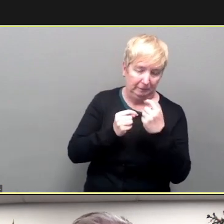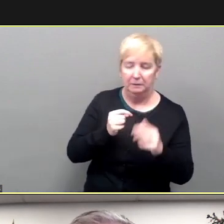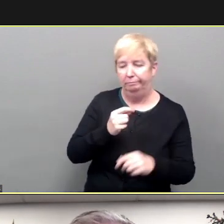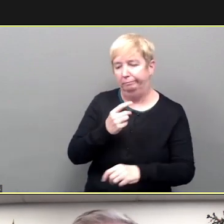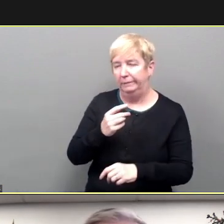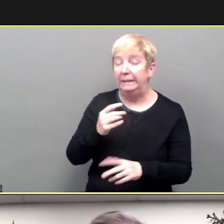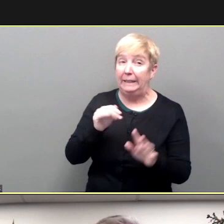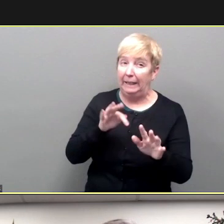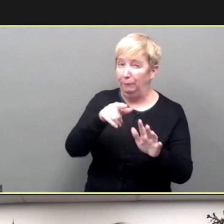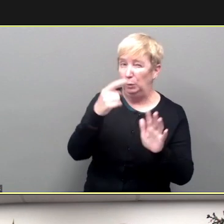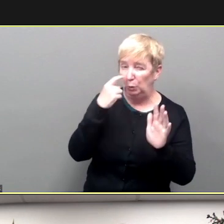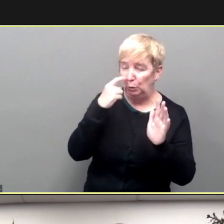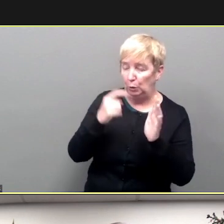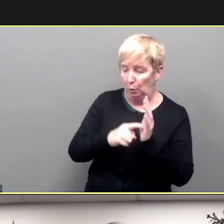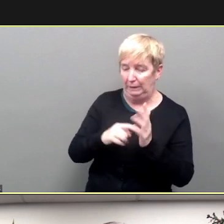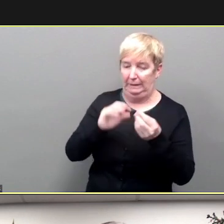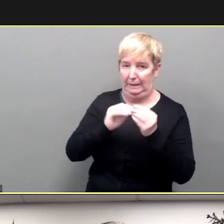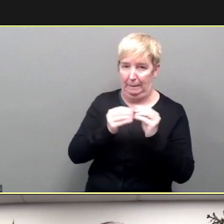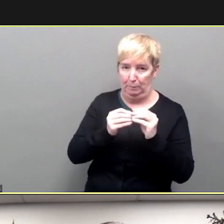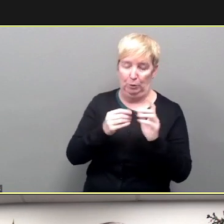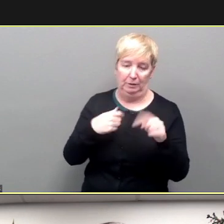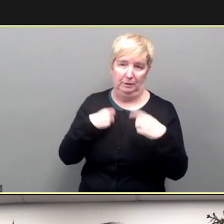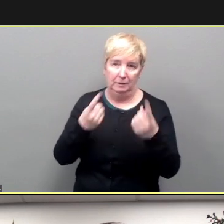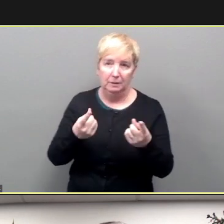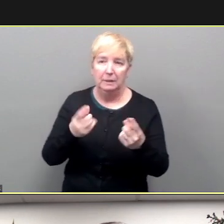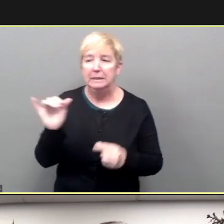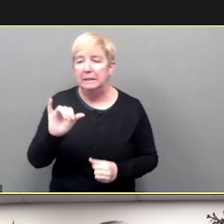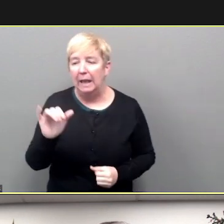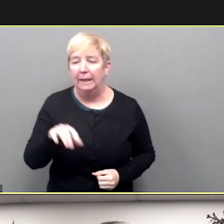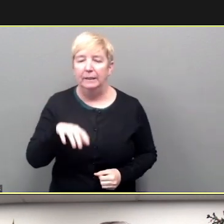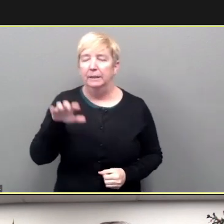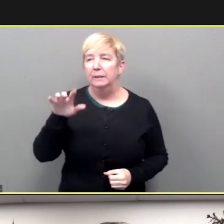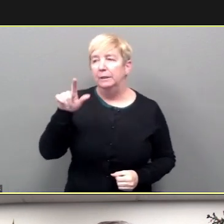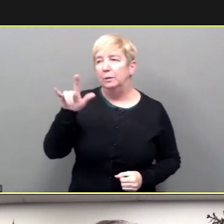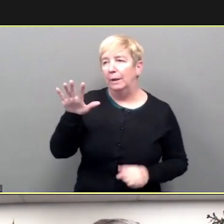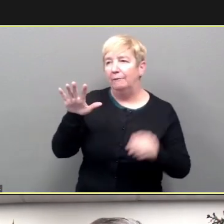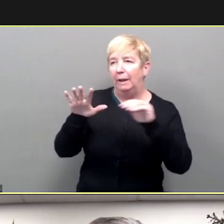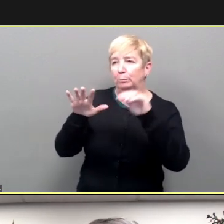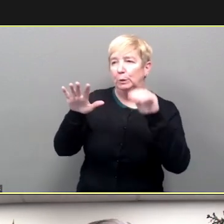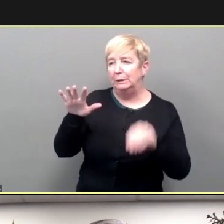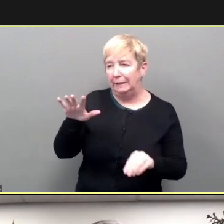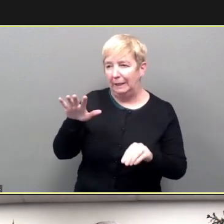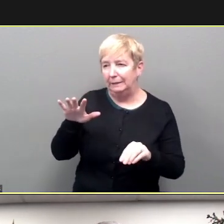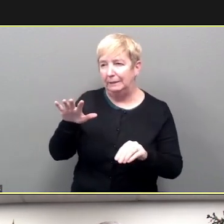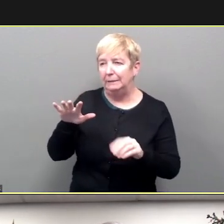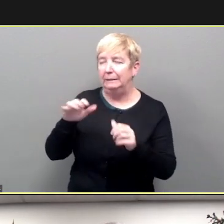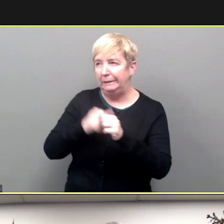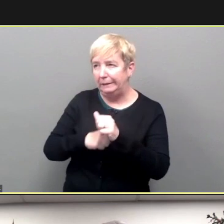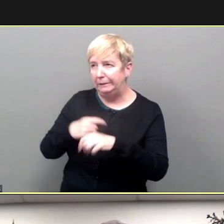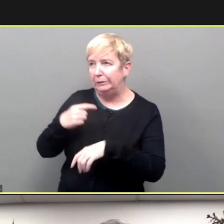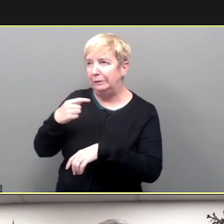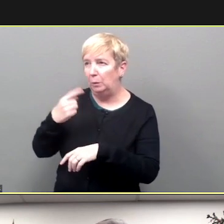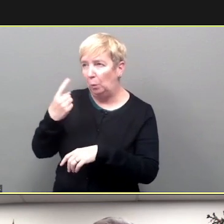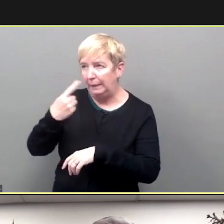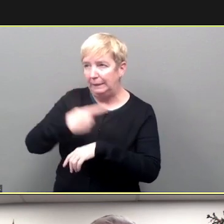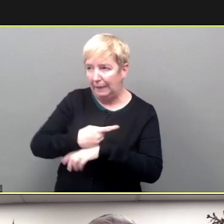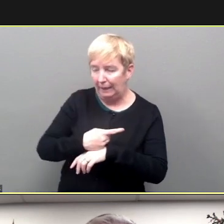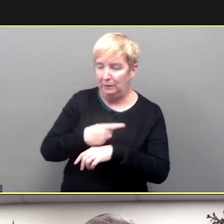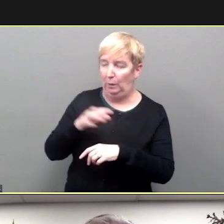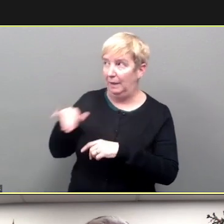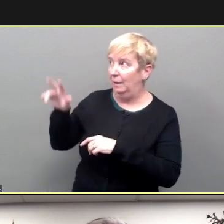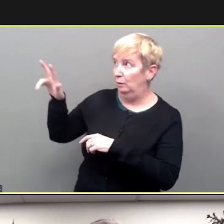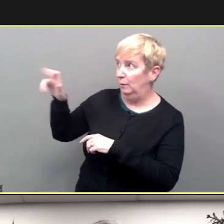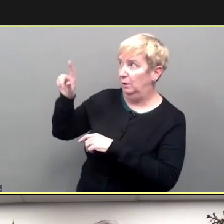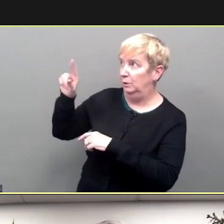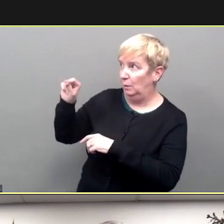been following the numbers, you know, it's like 25% of a single day. And that 320 courses of